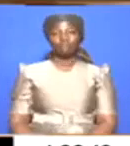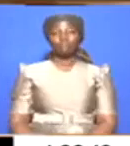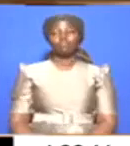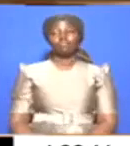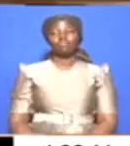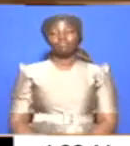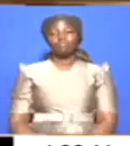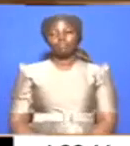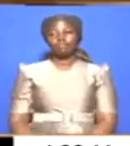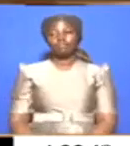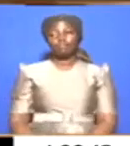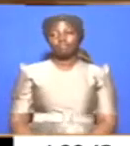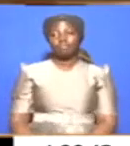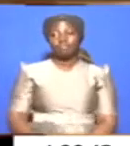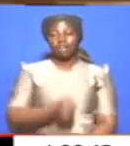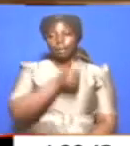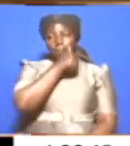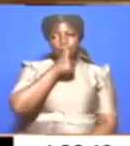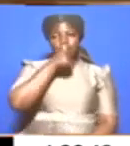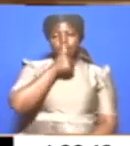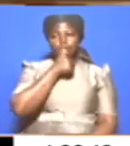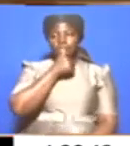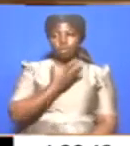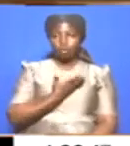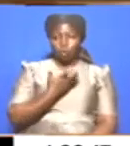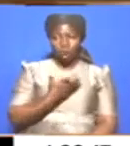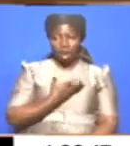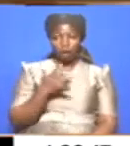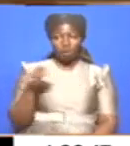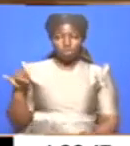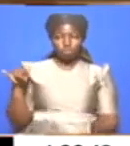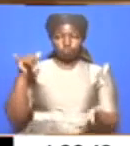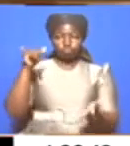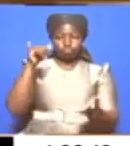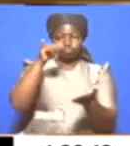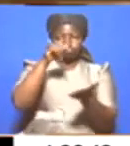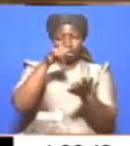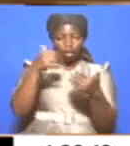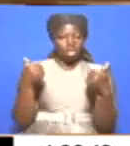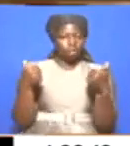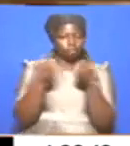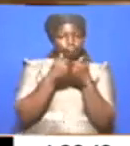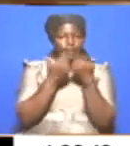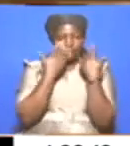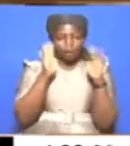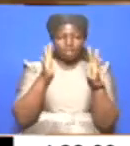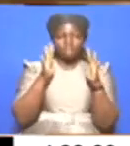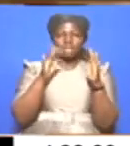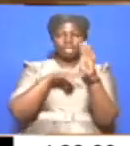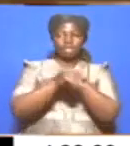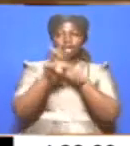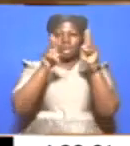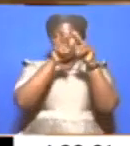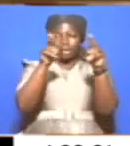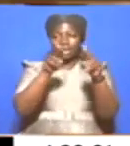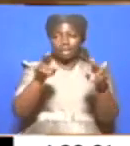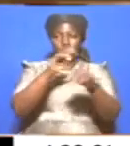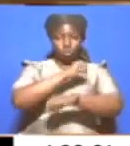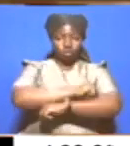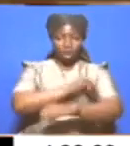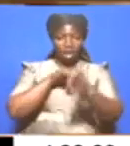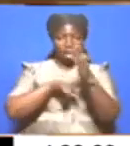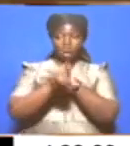A privately owned light plane has crashed at Nova Pioneer International School in Ruiru. The